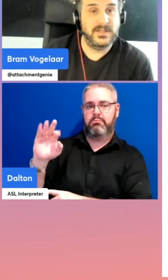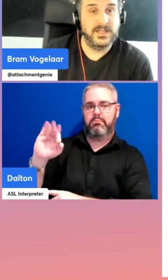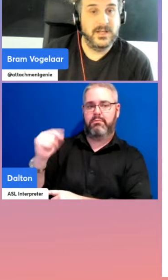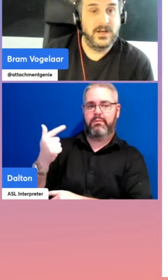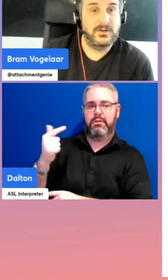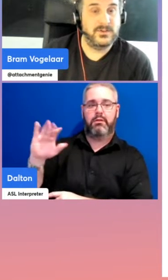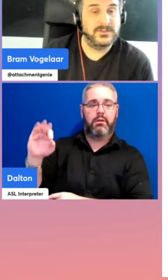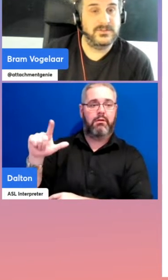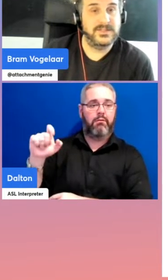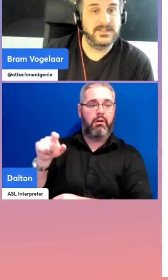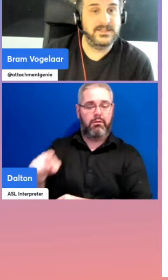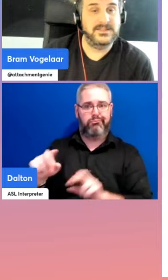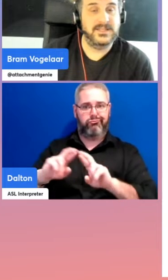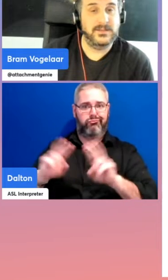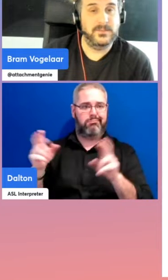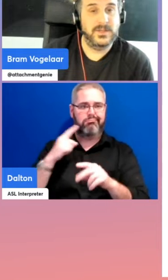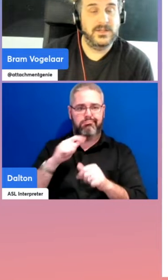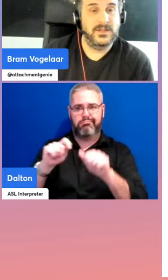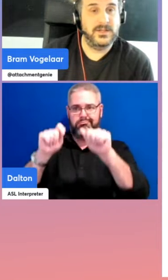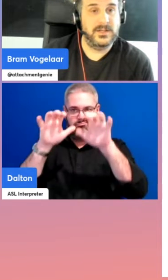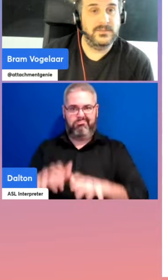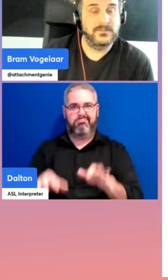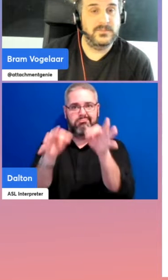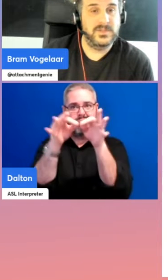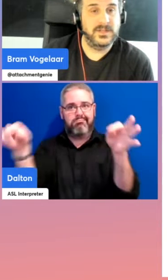to write today are also written in the same